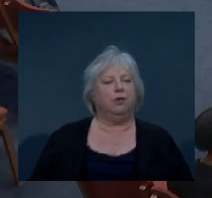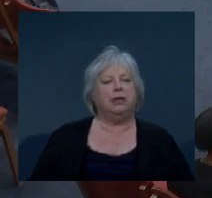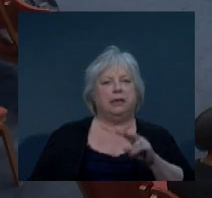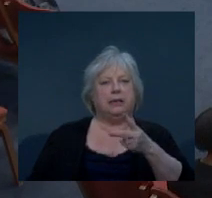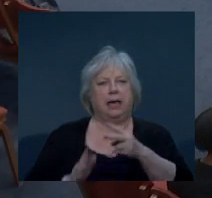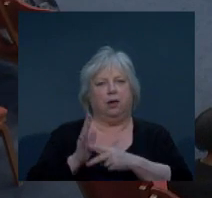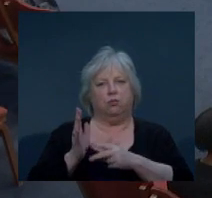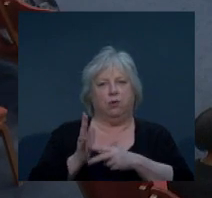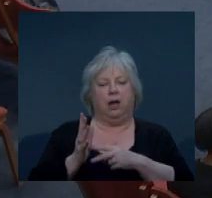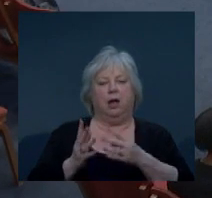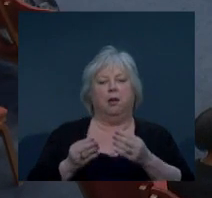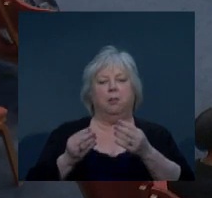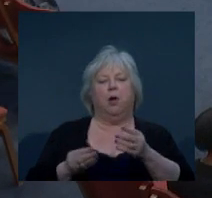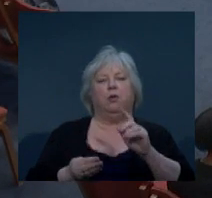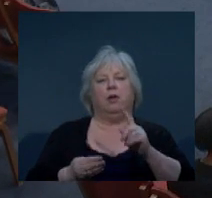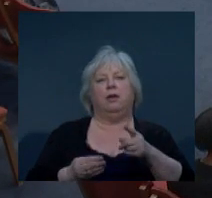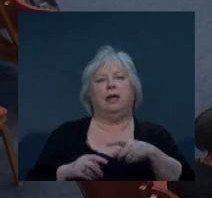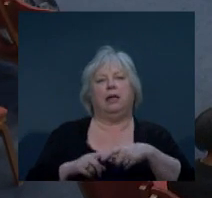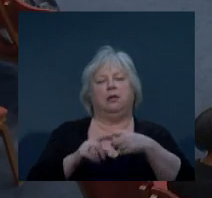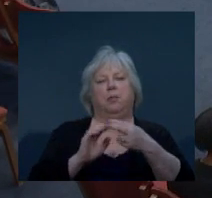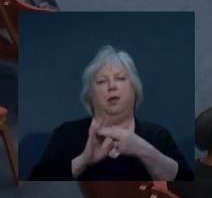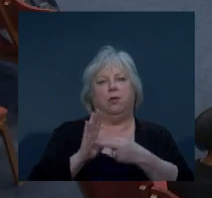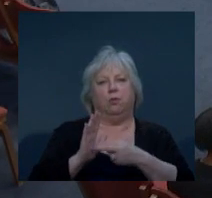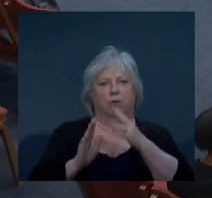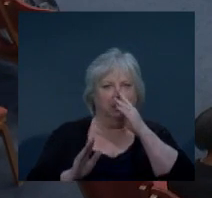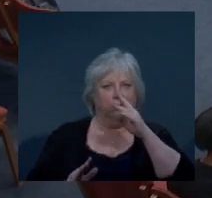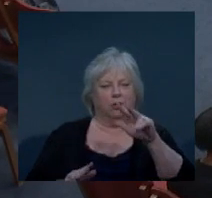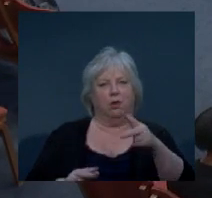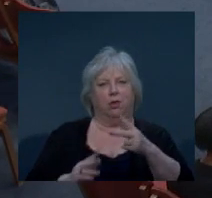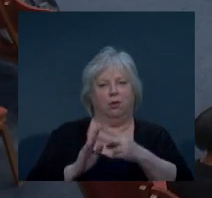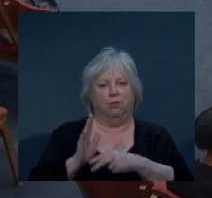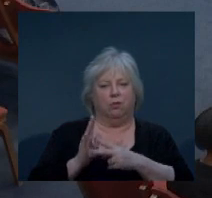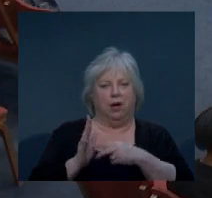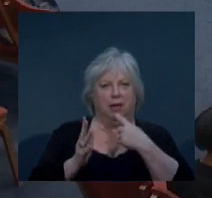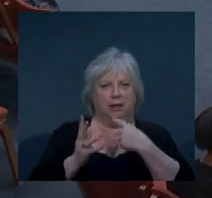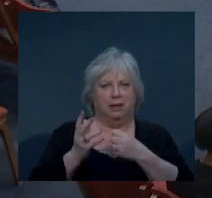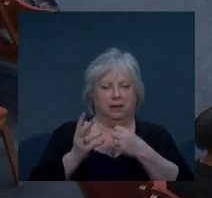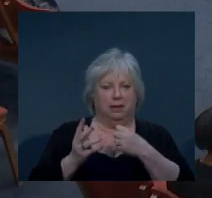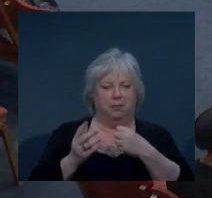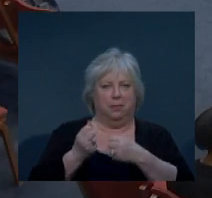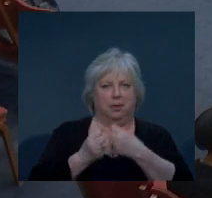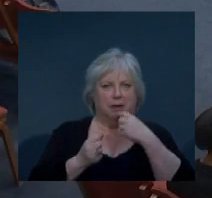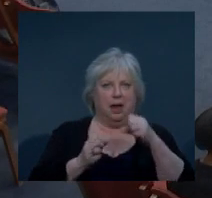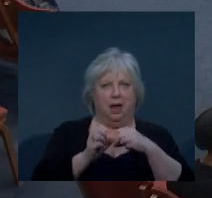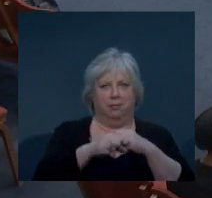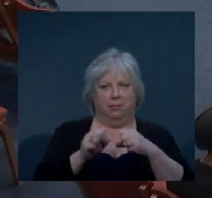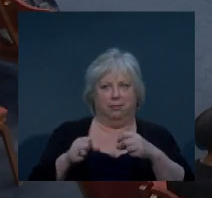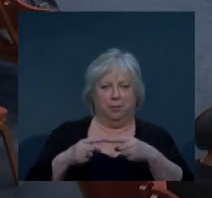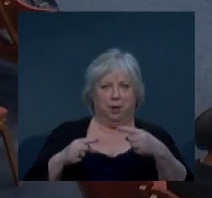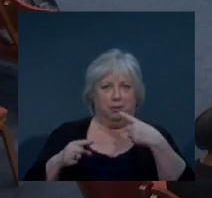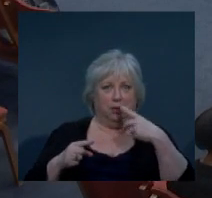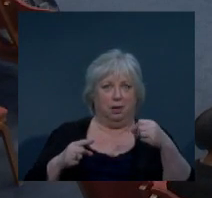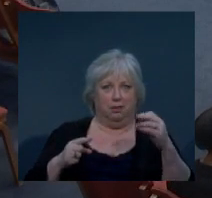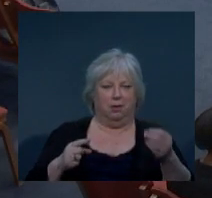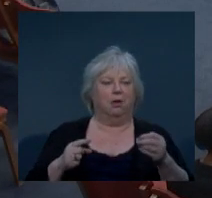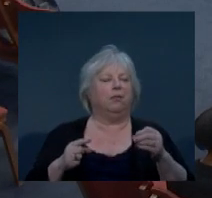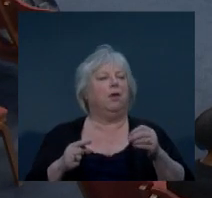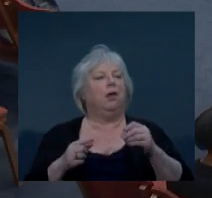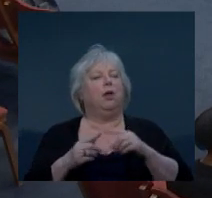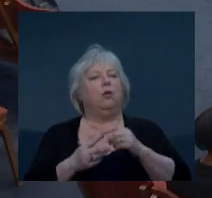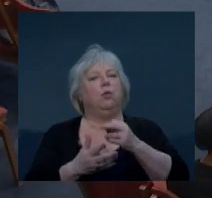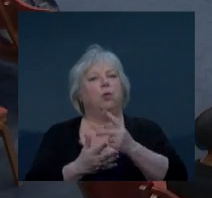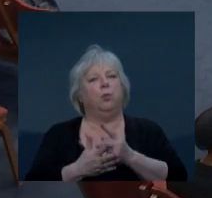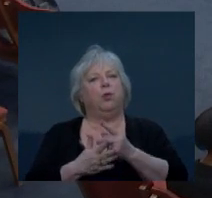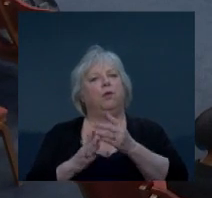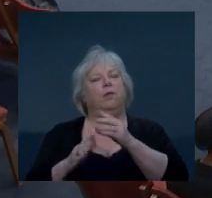There's a motion and second to suspend the rules, place on third and final reading. All those in favor, please say aye. All those opposed, please say nay. Motion passes. Third reading. An ordinance to approve